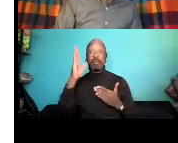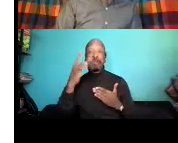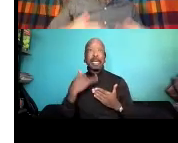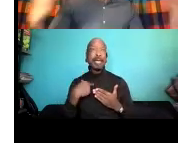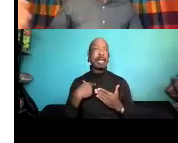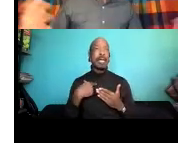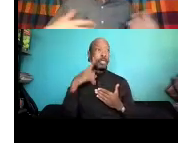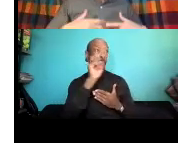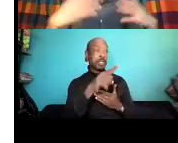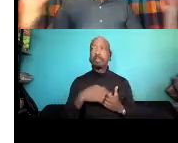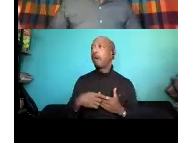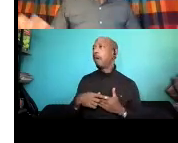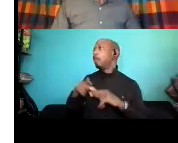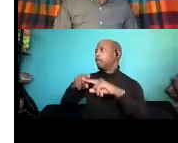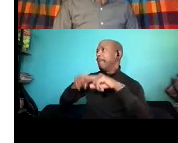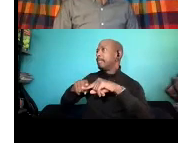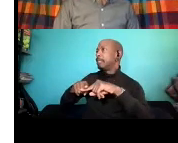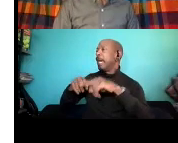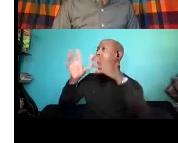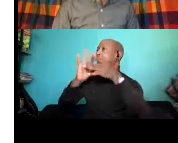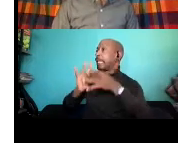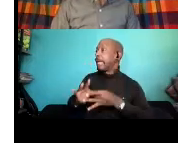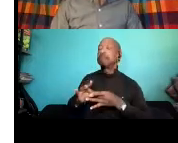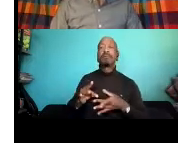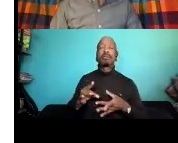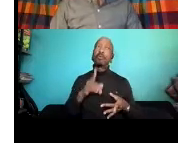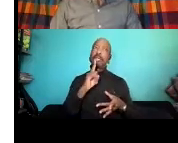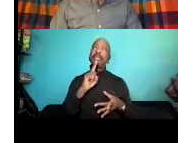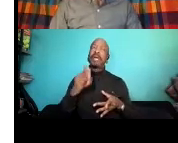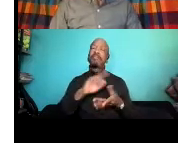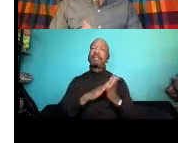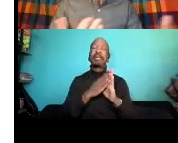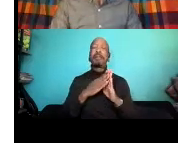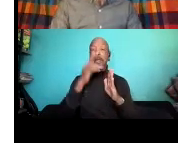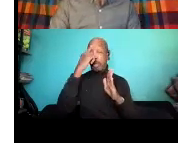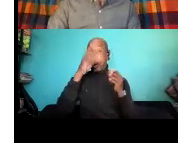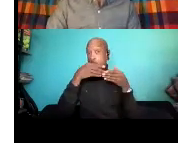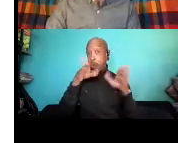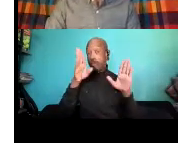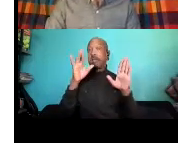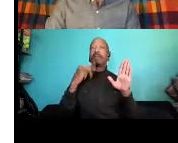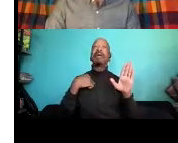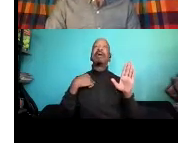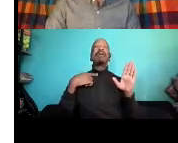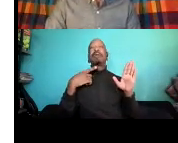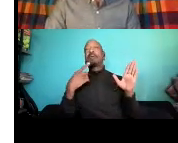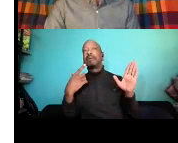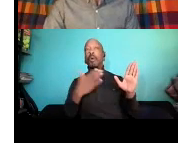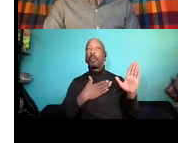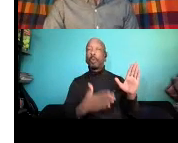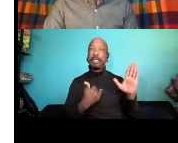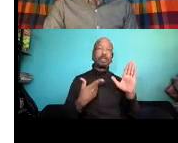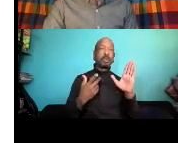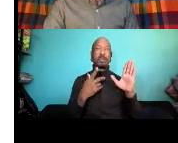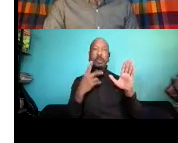that and be open to being creative and figuring out how to navigate the law in a way that you feel comfortable with.